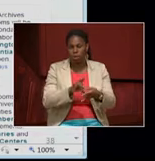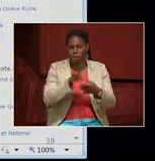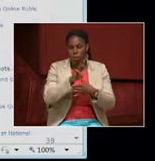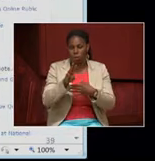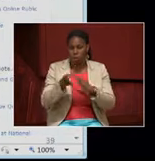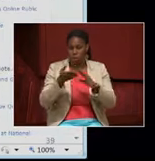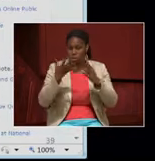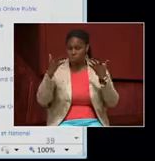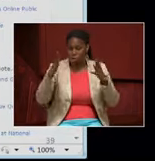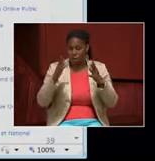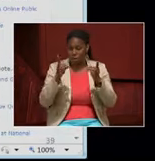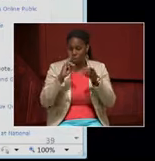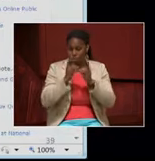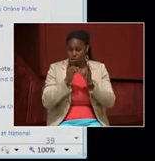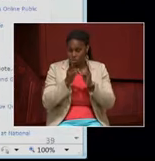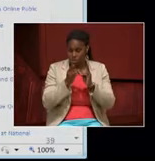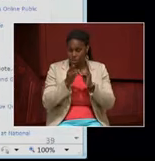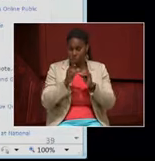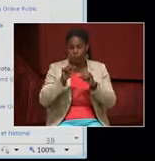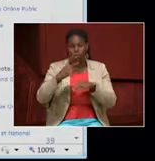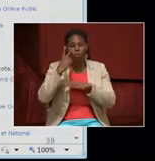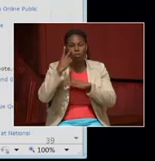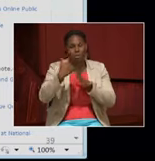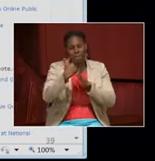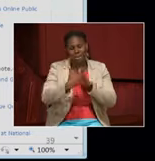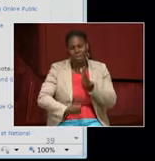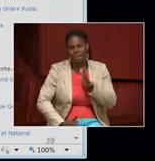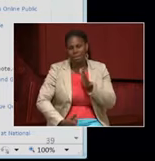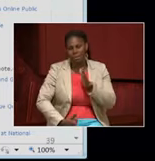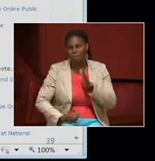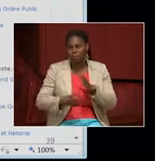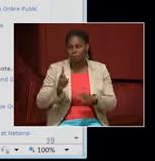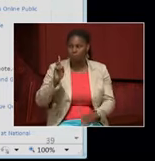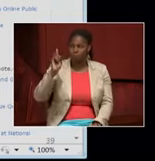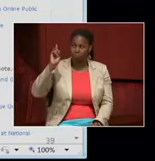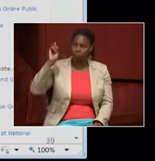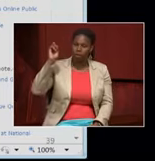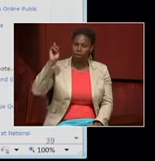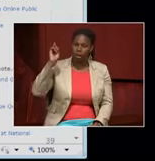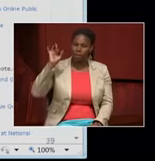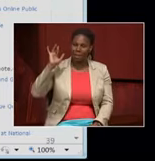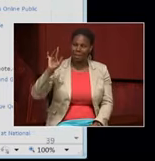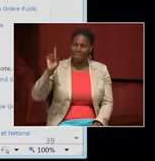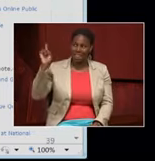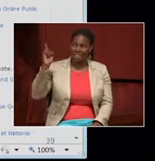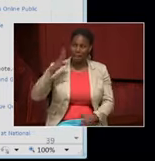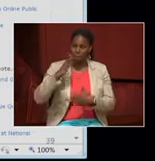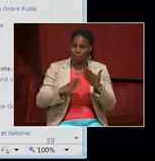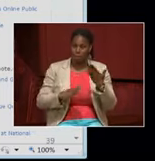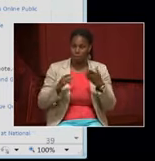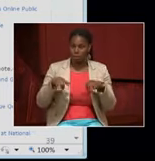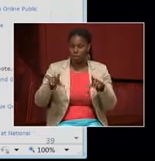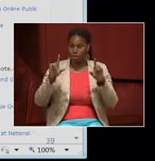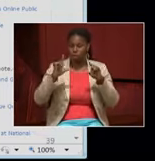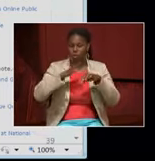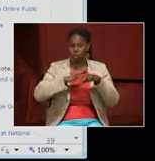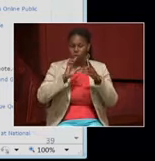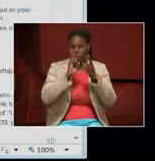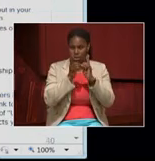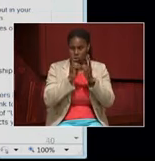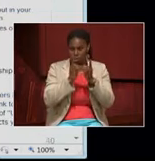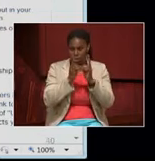digitized. And you can see that list by going to this part of our screen on the digitization.